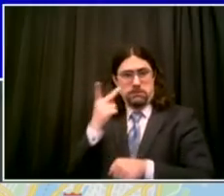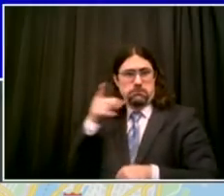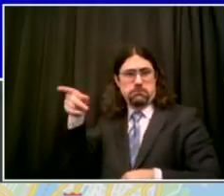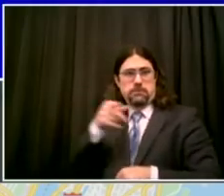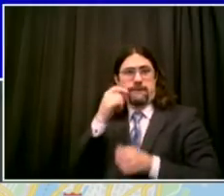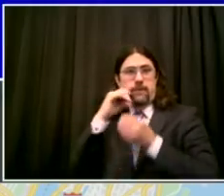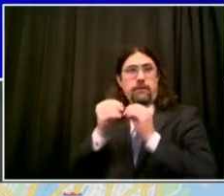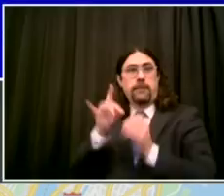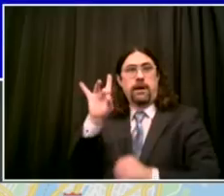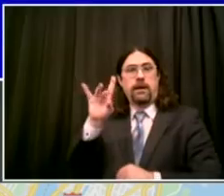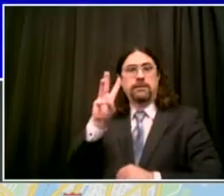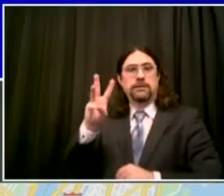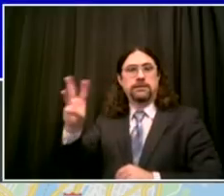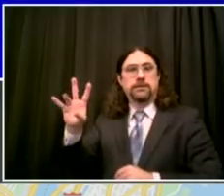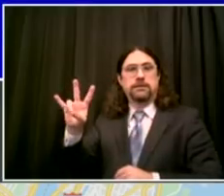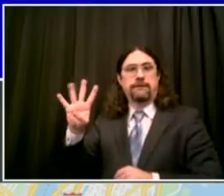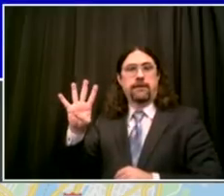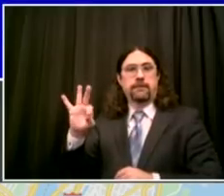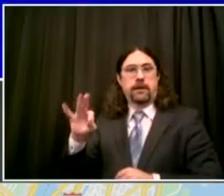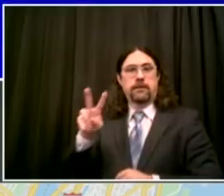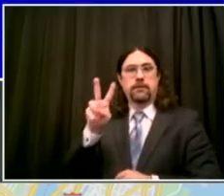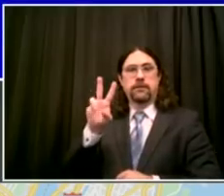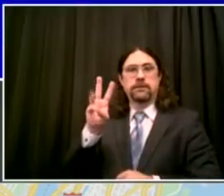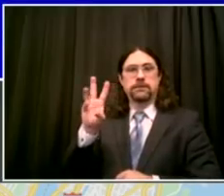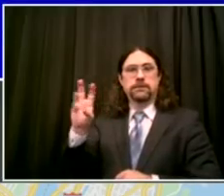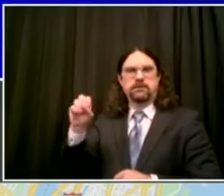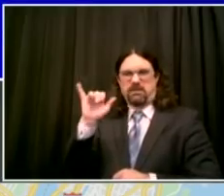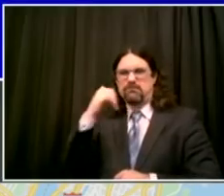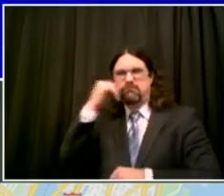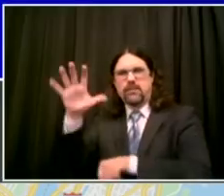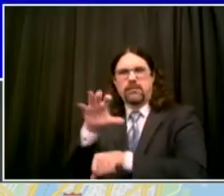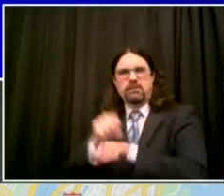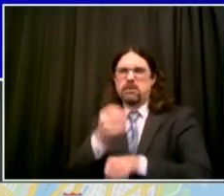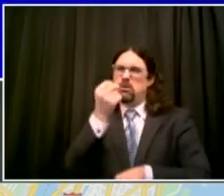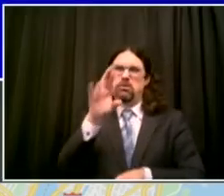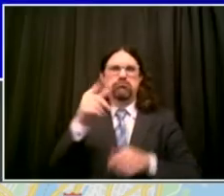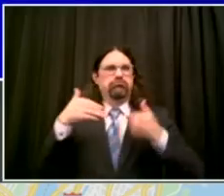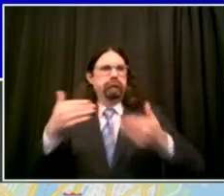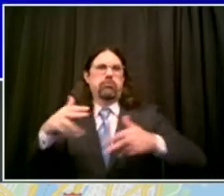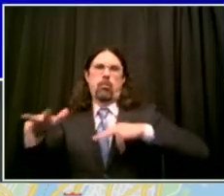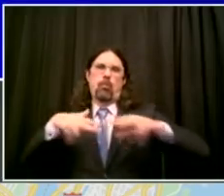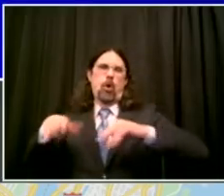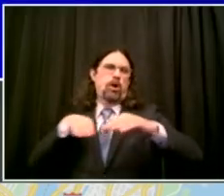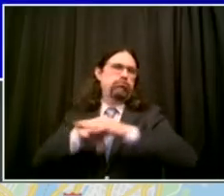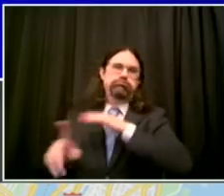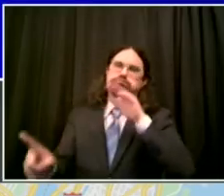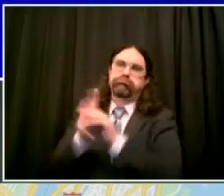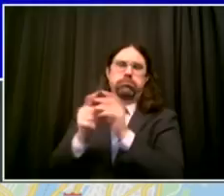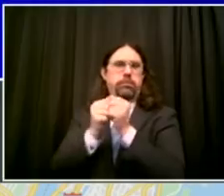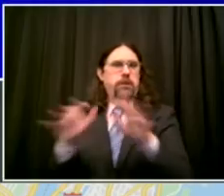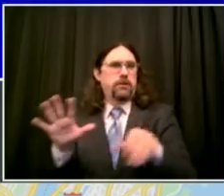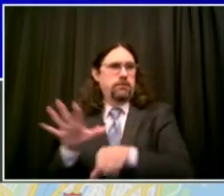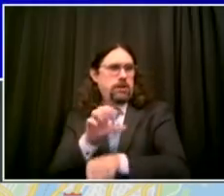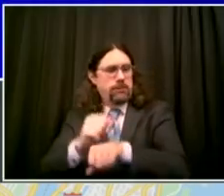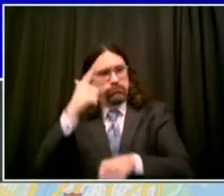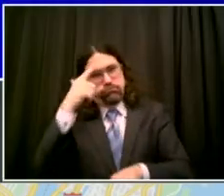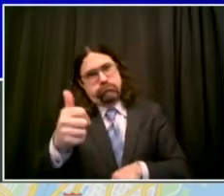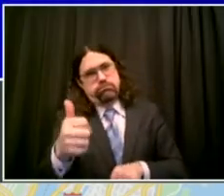749-2660. So now, with these announcements today, we're going to have over 180